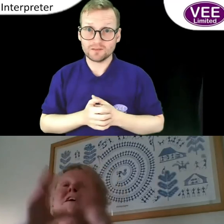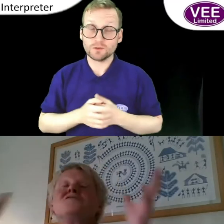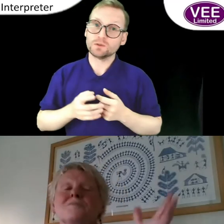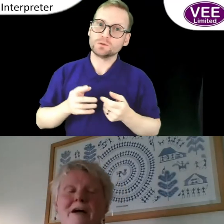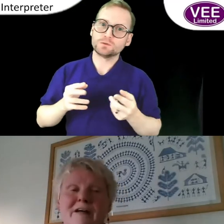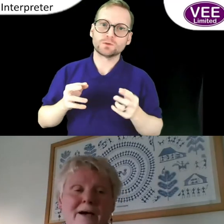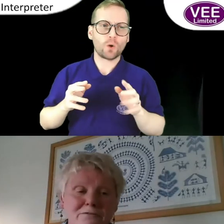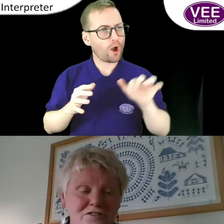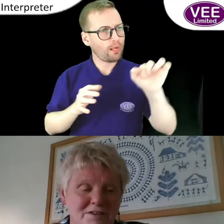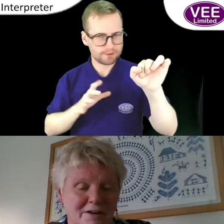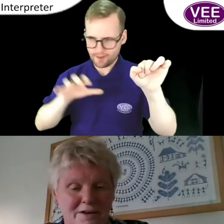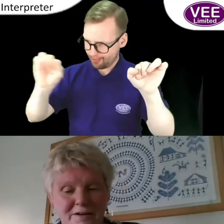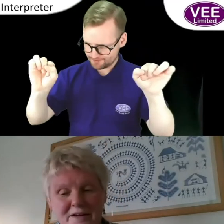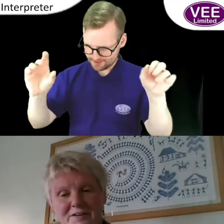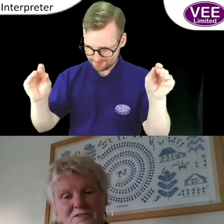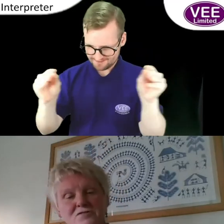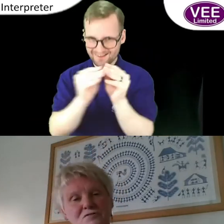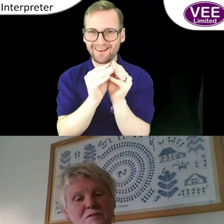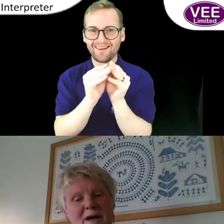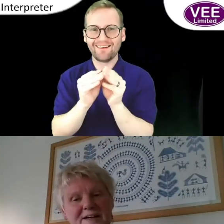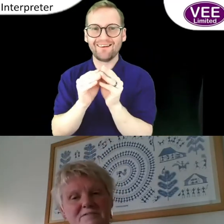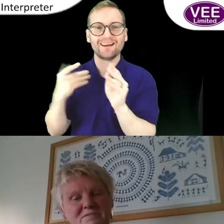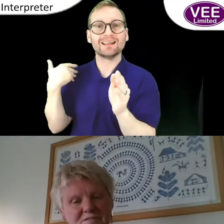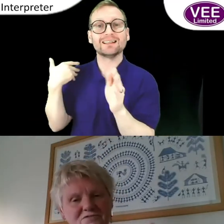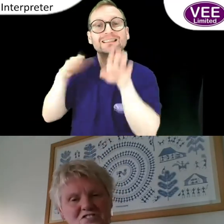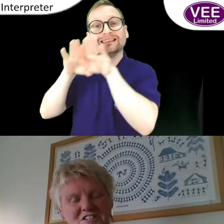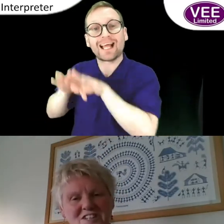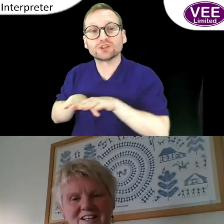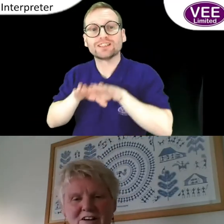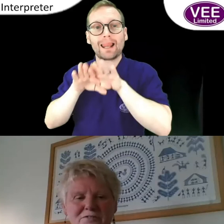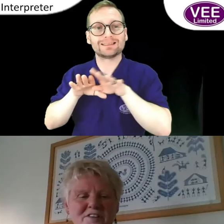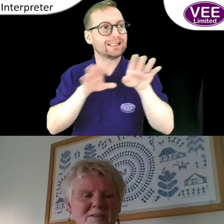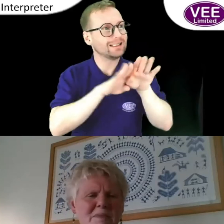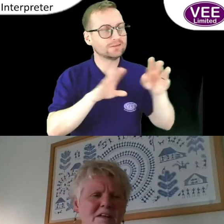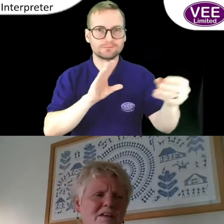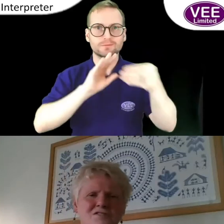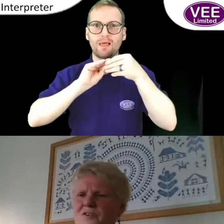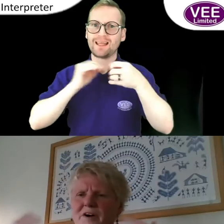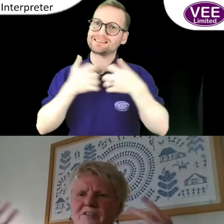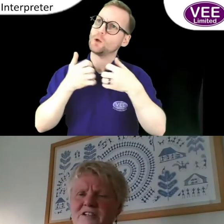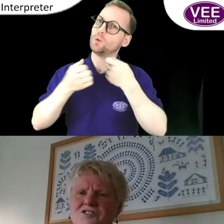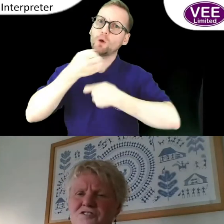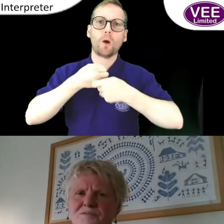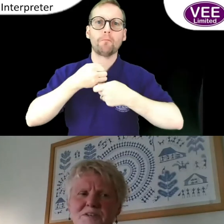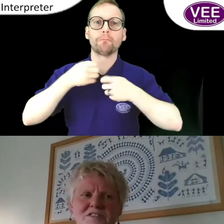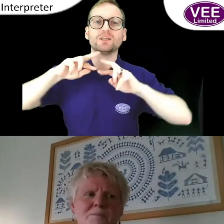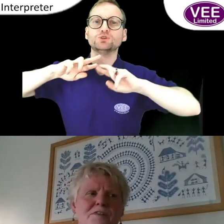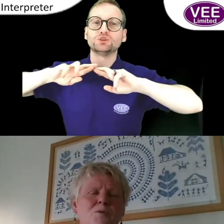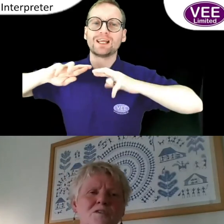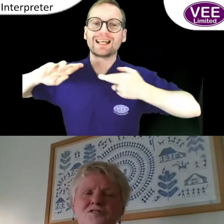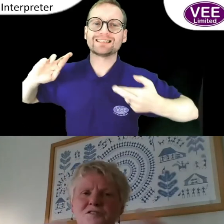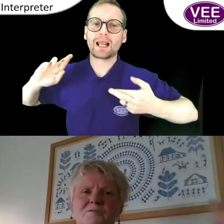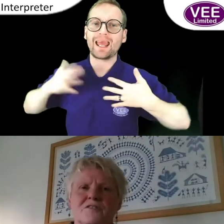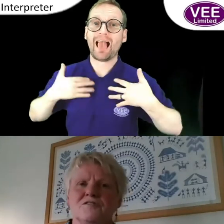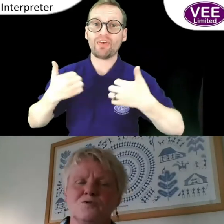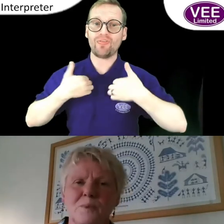you need to marry out to remain genetically healthy. So migration has been something